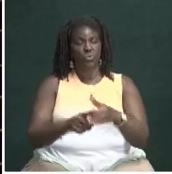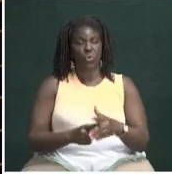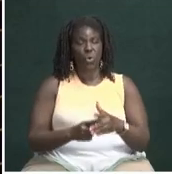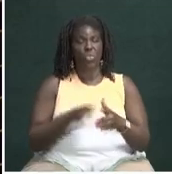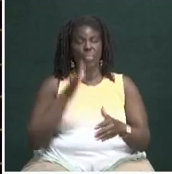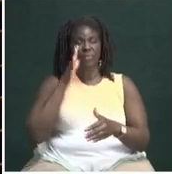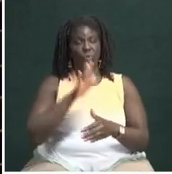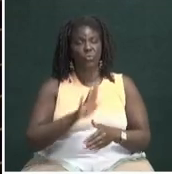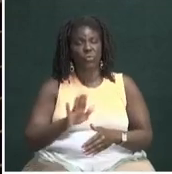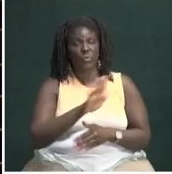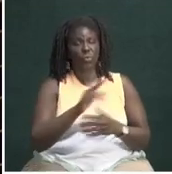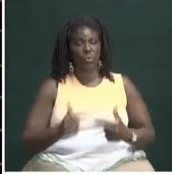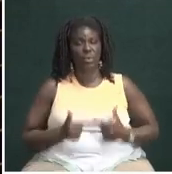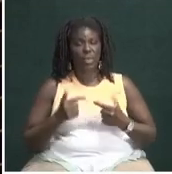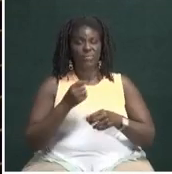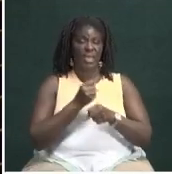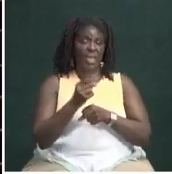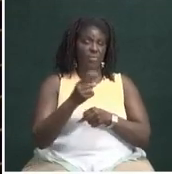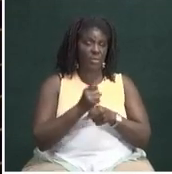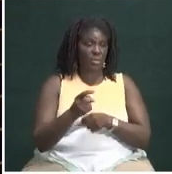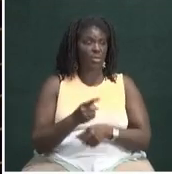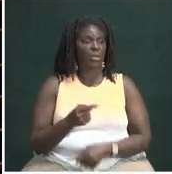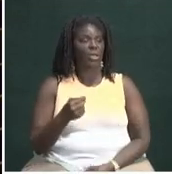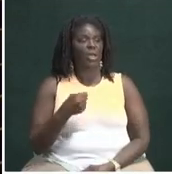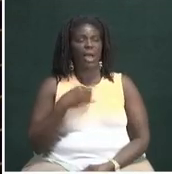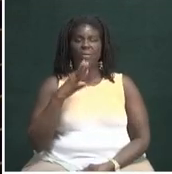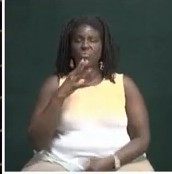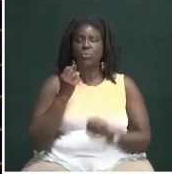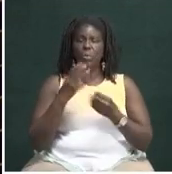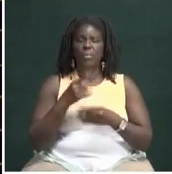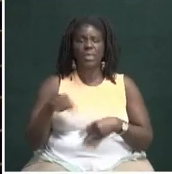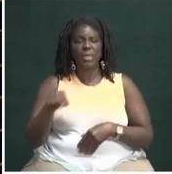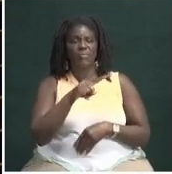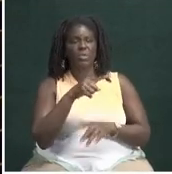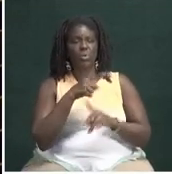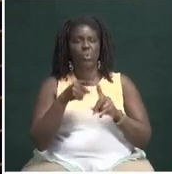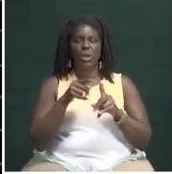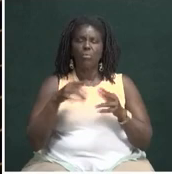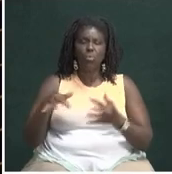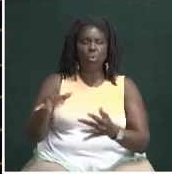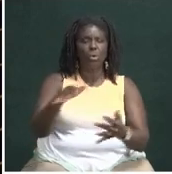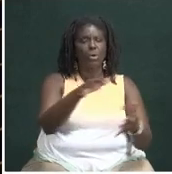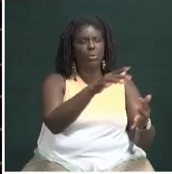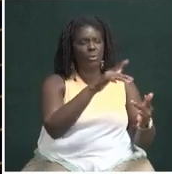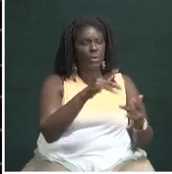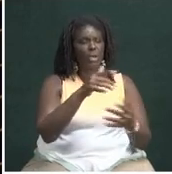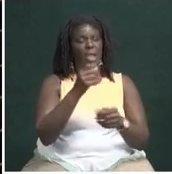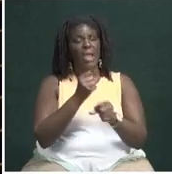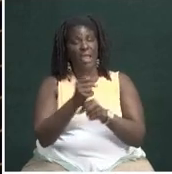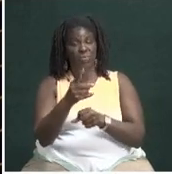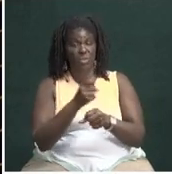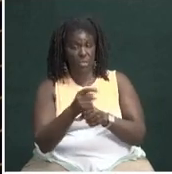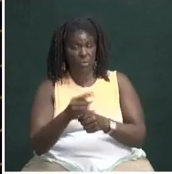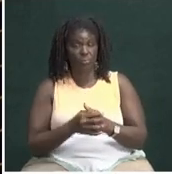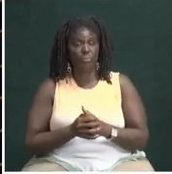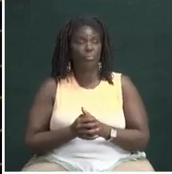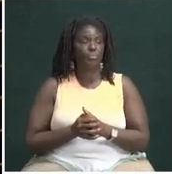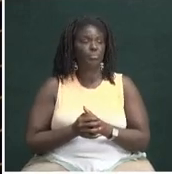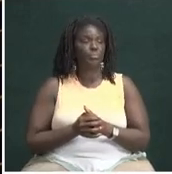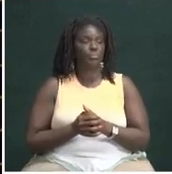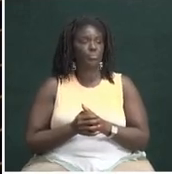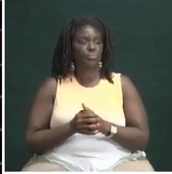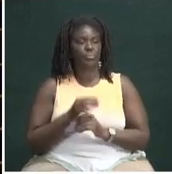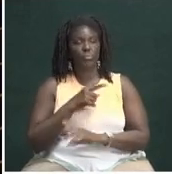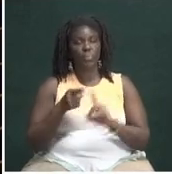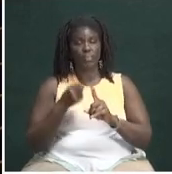life. Each year, and I've talked to many of you when I'm walking around campus, each year when